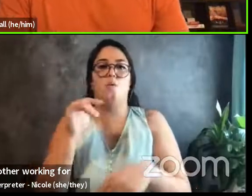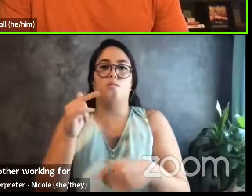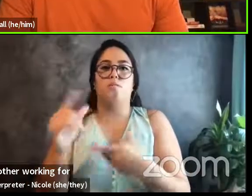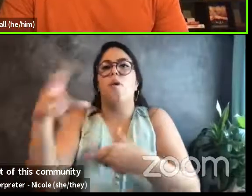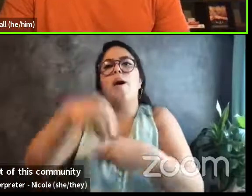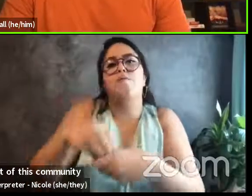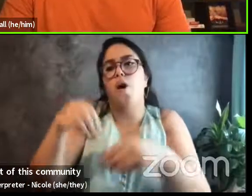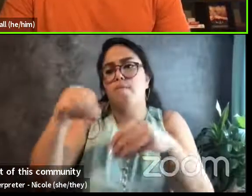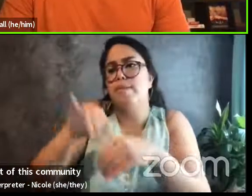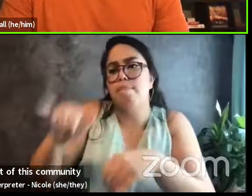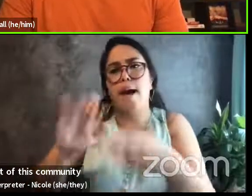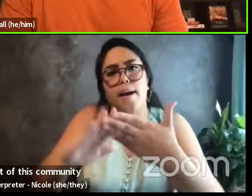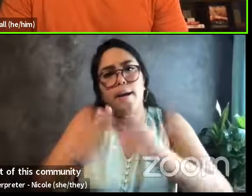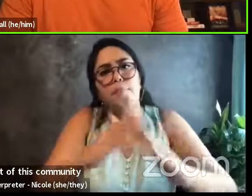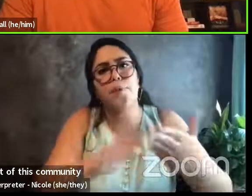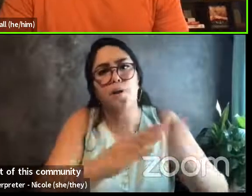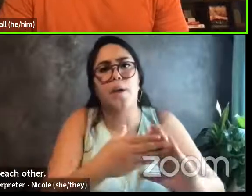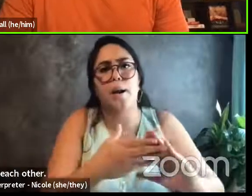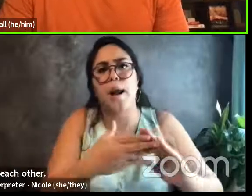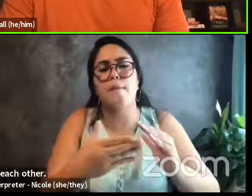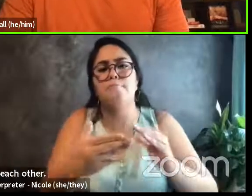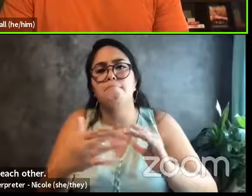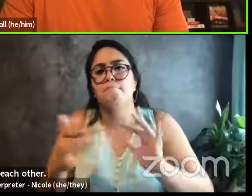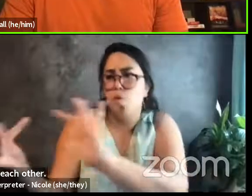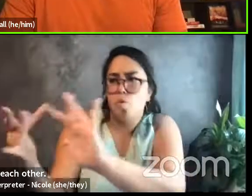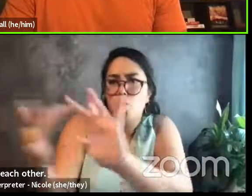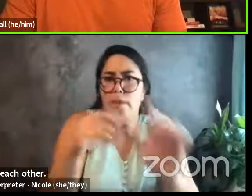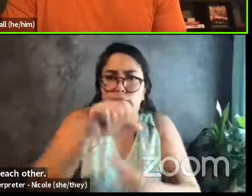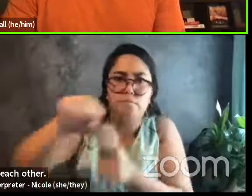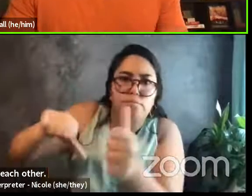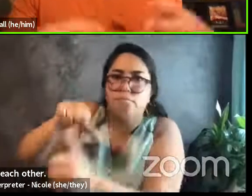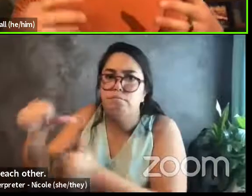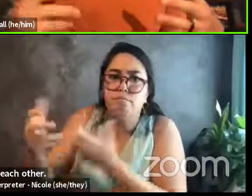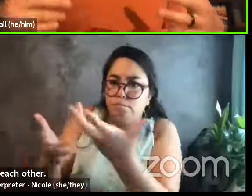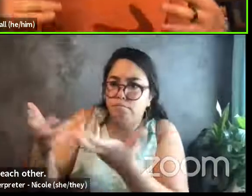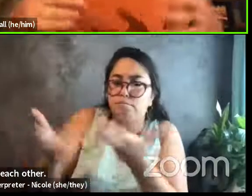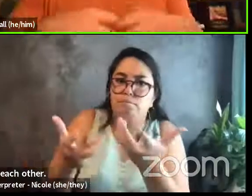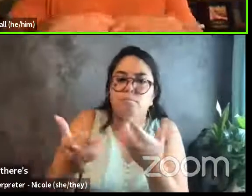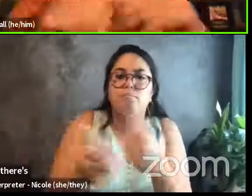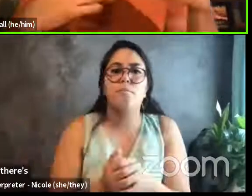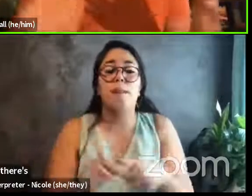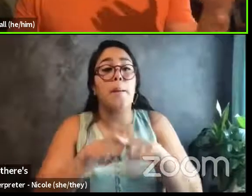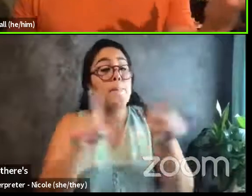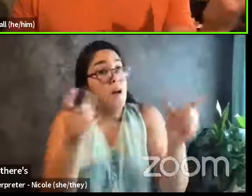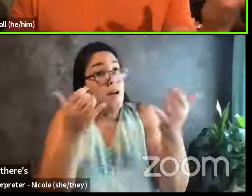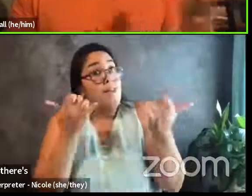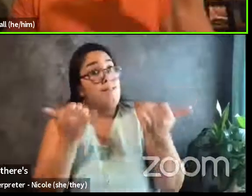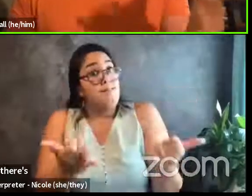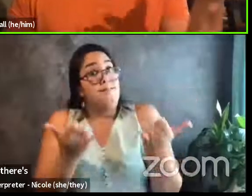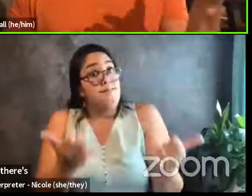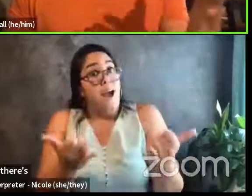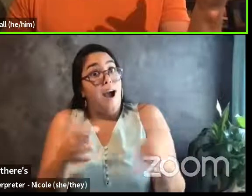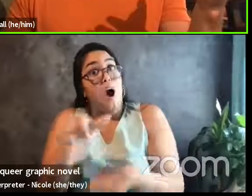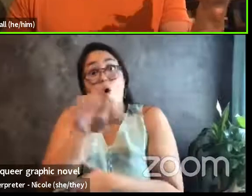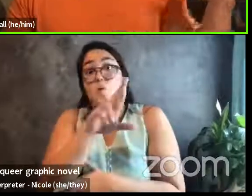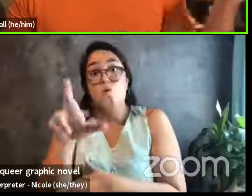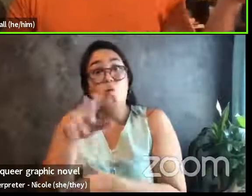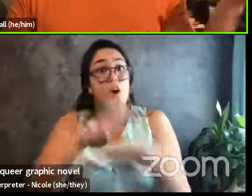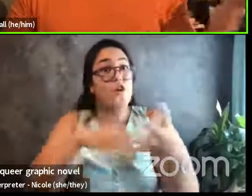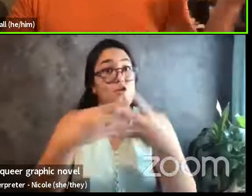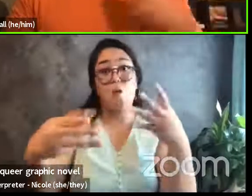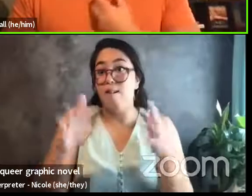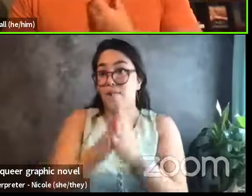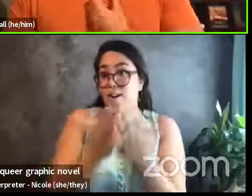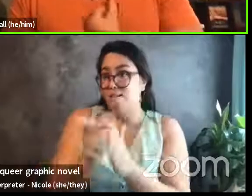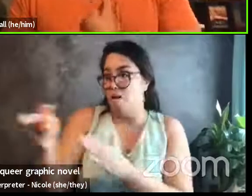was in contact with each other. Um, and now, you know, uh, there's a, be a queer graphic novel that shows up on the shelves that I've